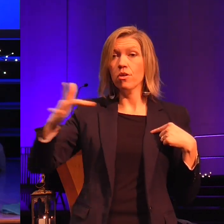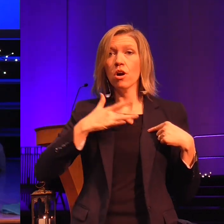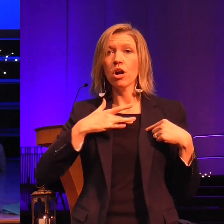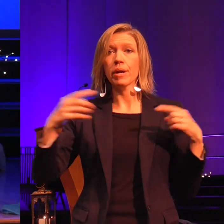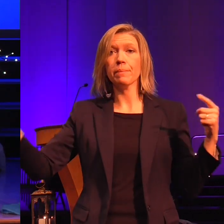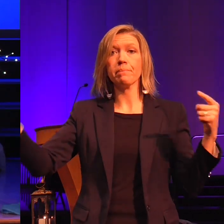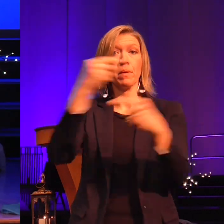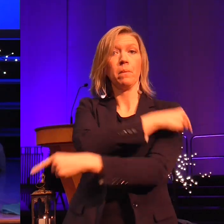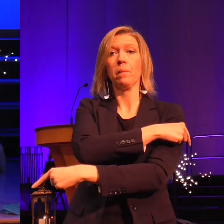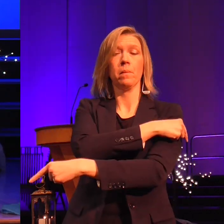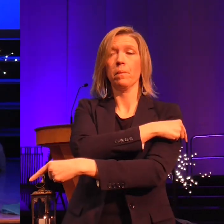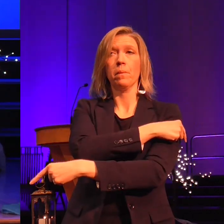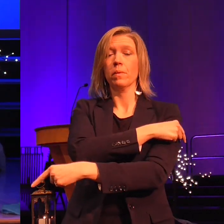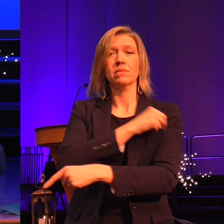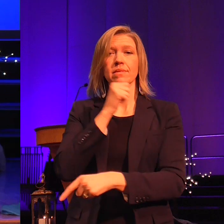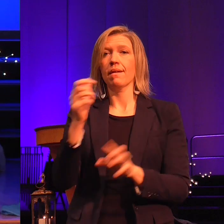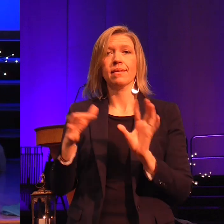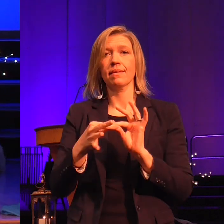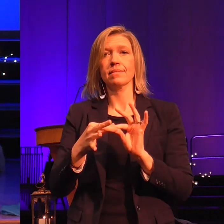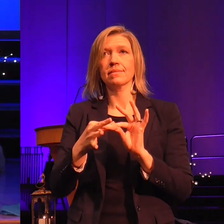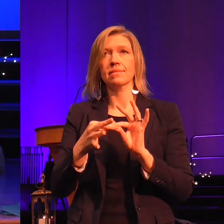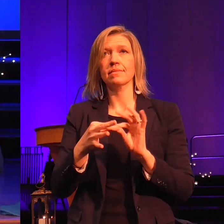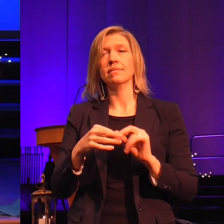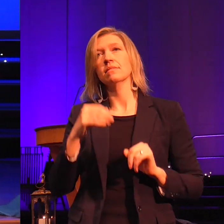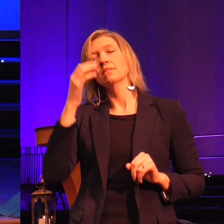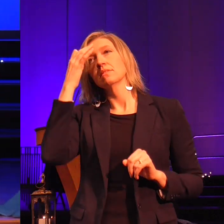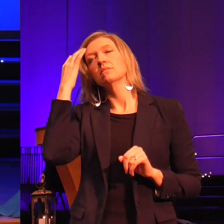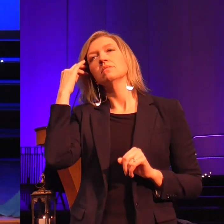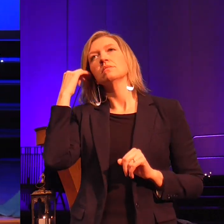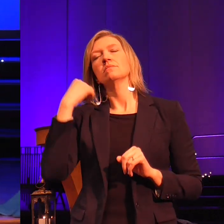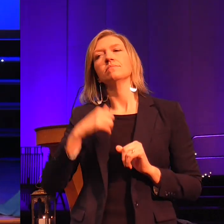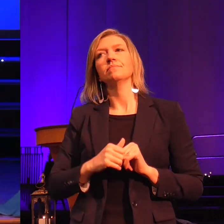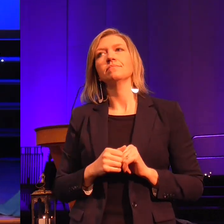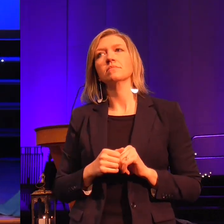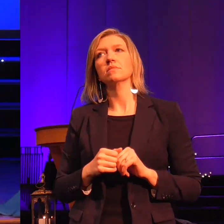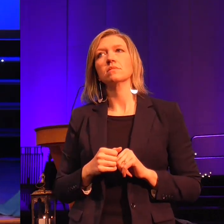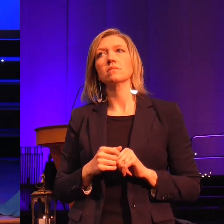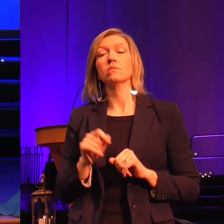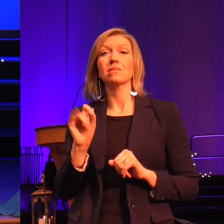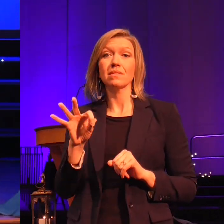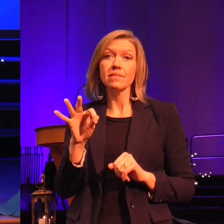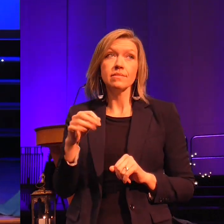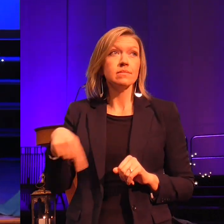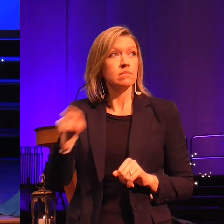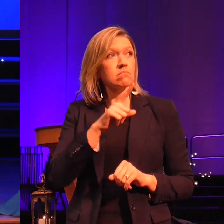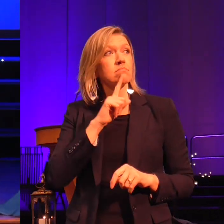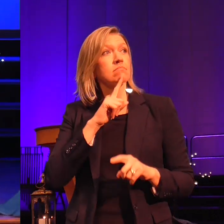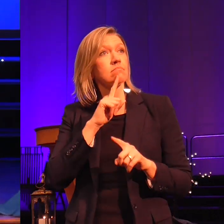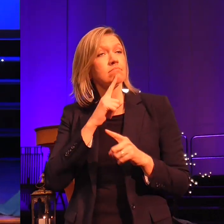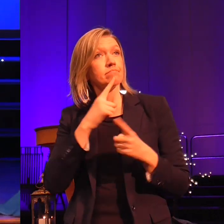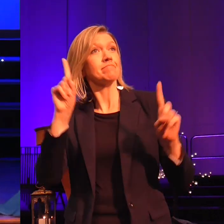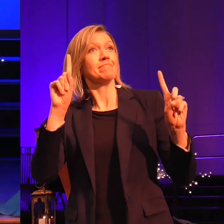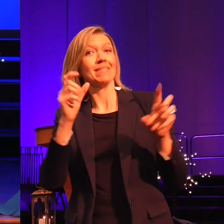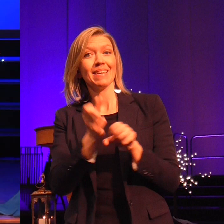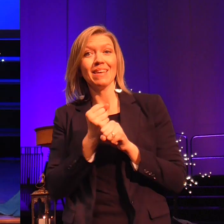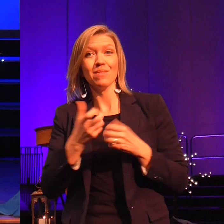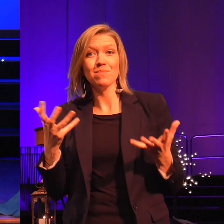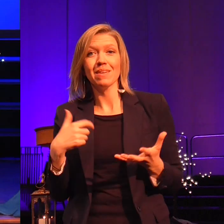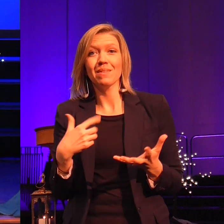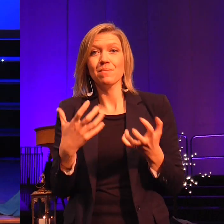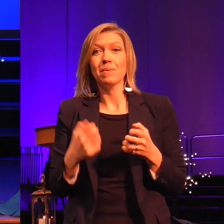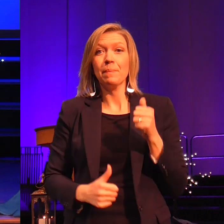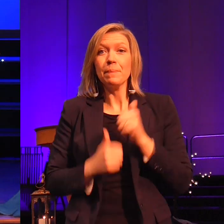happening. And so in order for us to have what we want most, we have got to